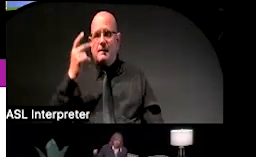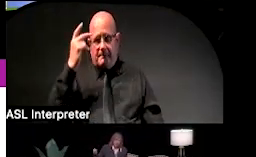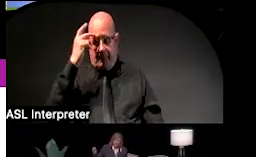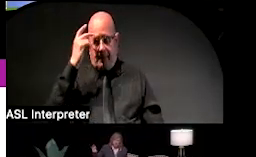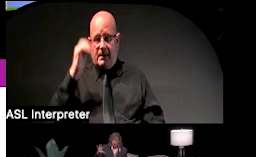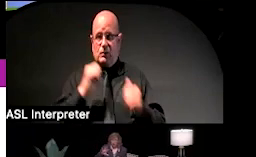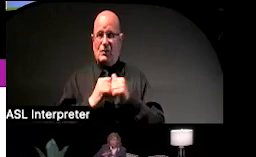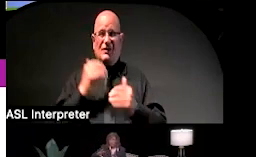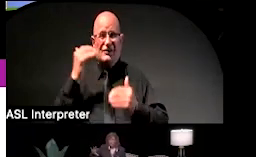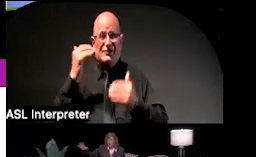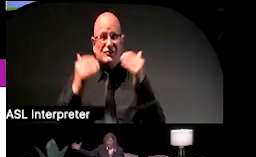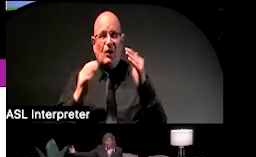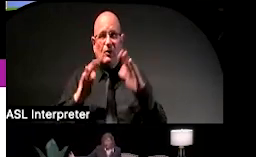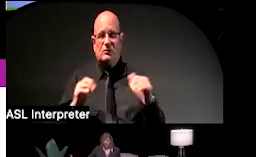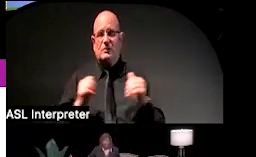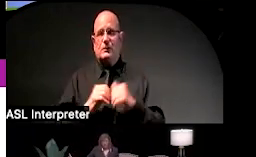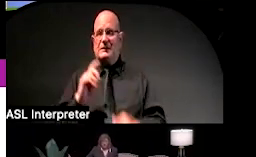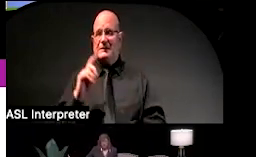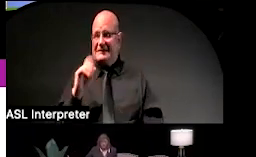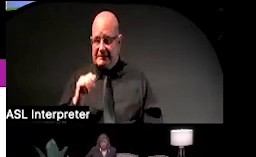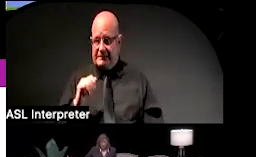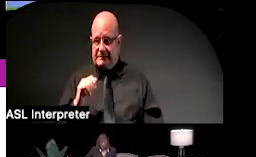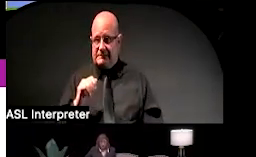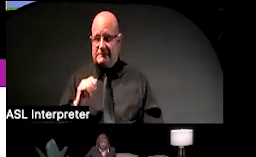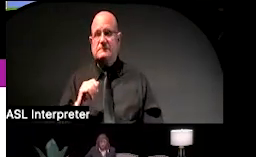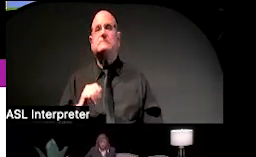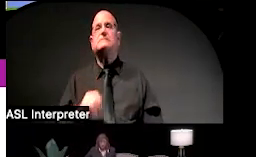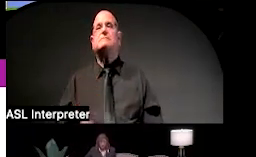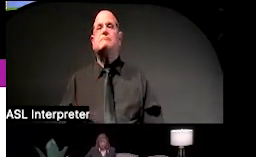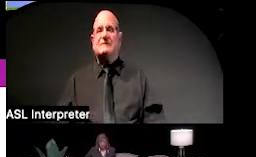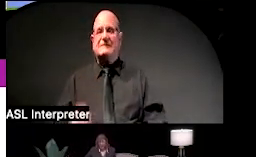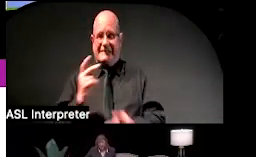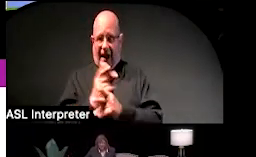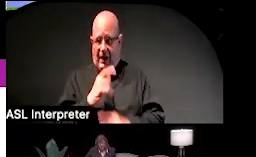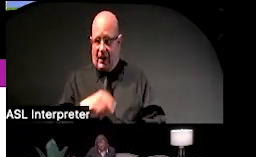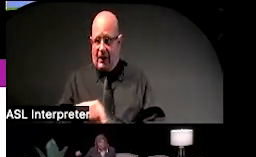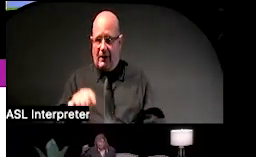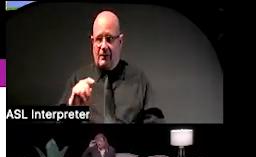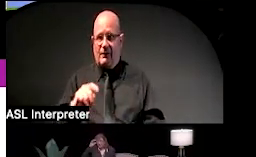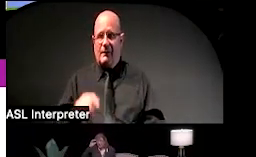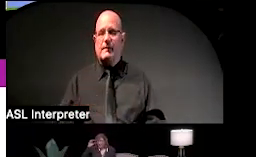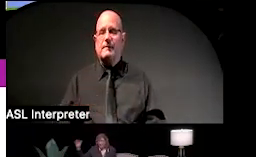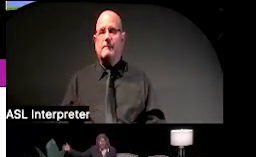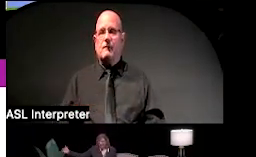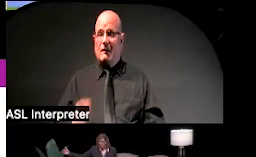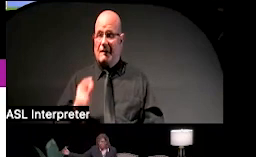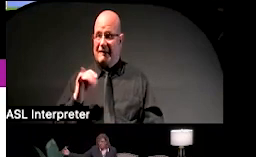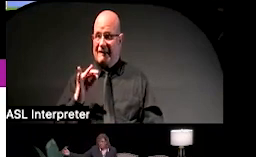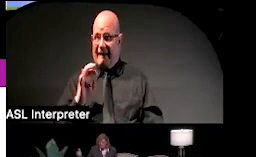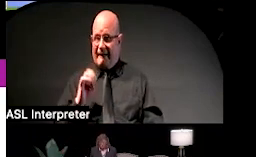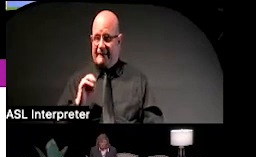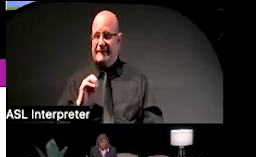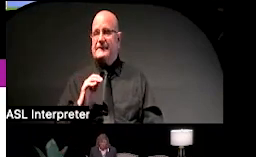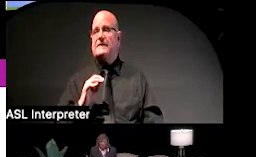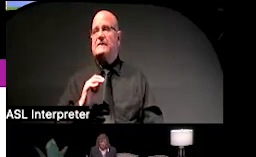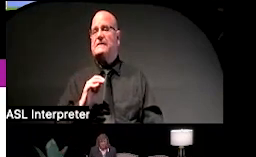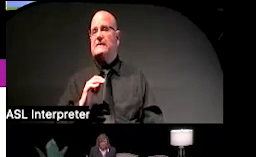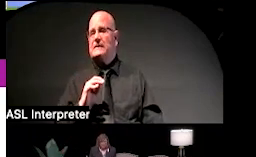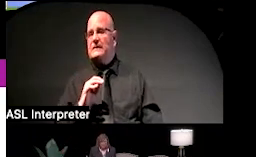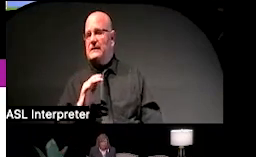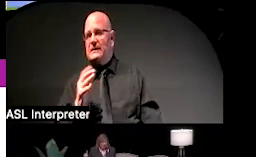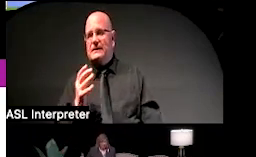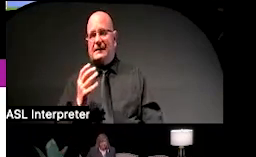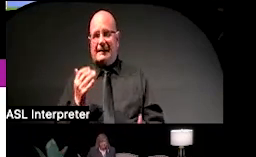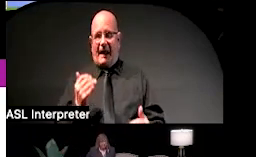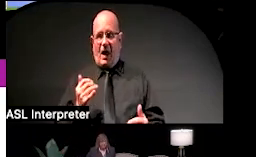with disabilities who have maybe taken care of their adult children with disabilities their whole lives. And now